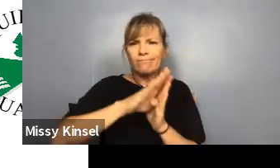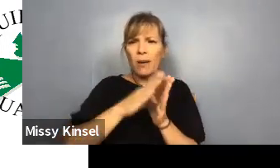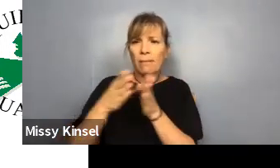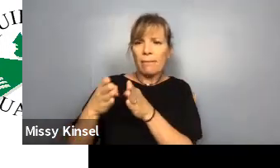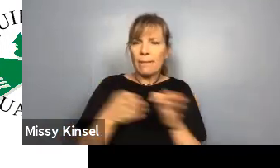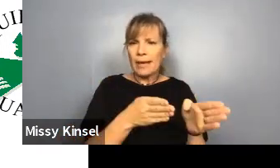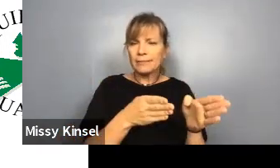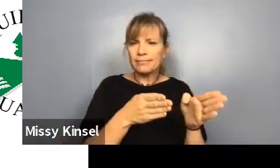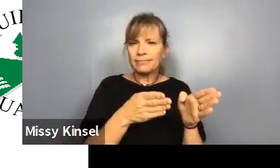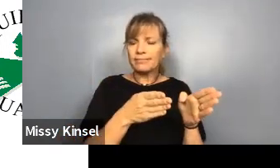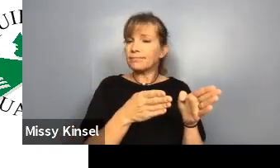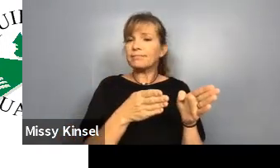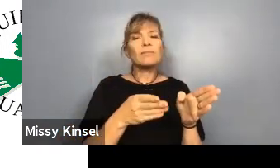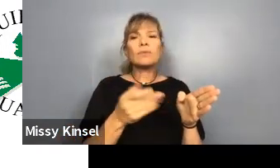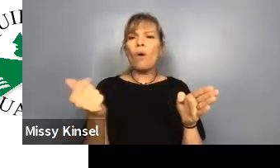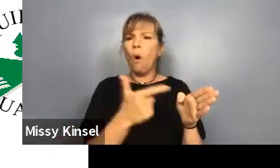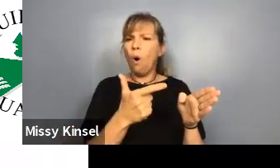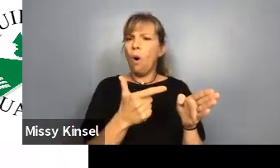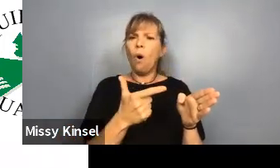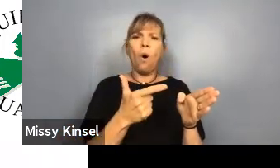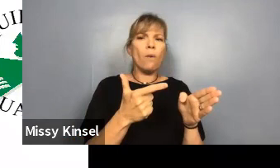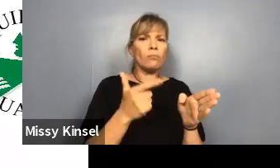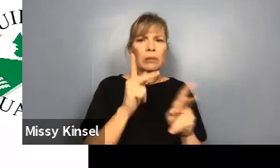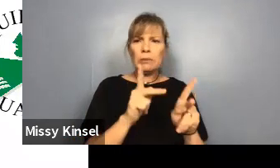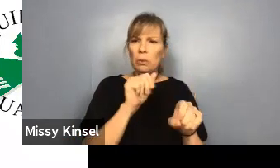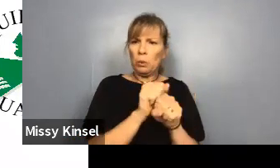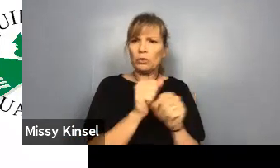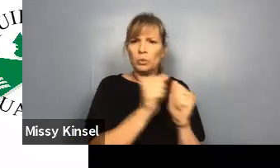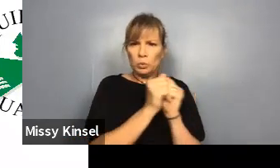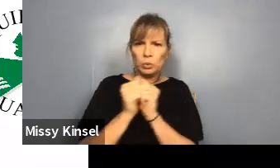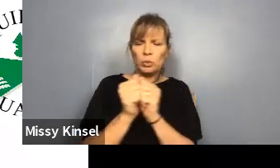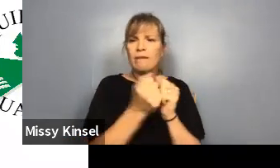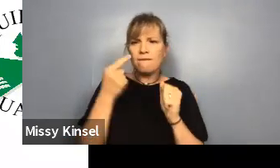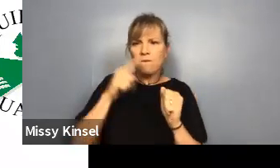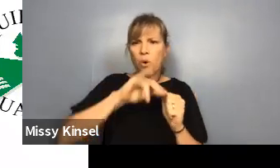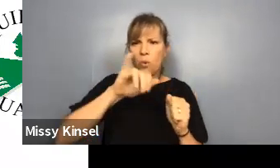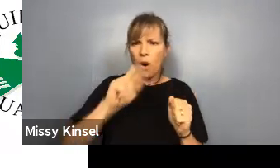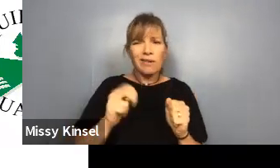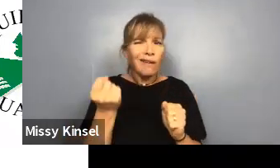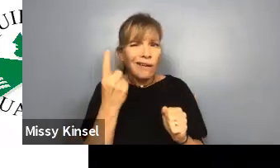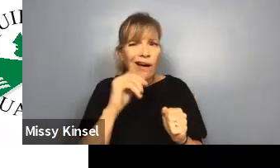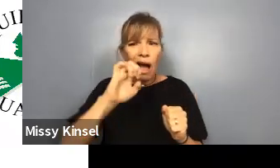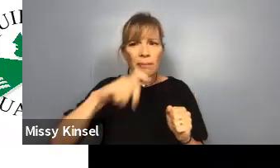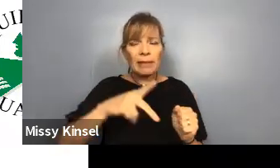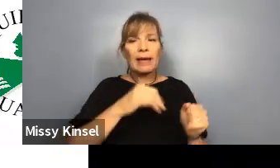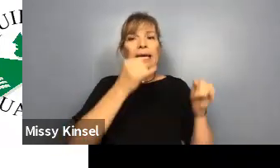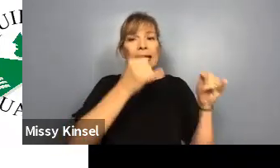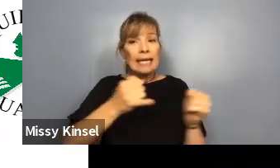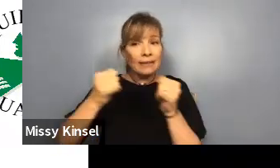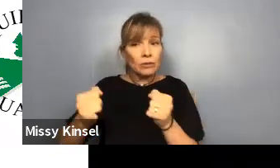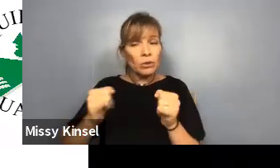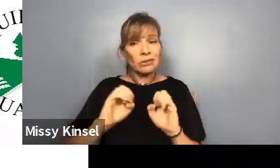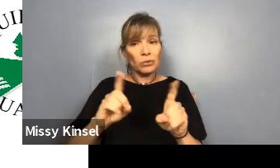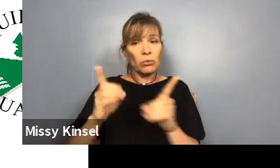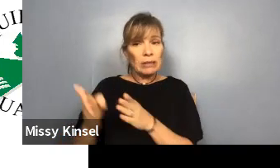that where everyone can work together for him. And again, an IEP is an individualized education plan.